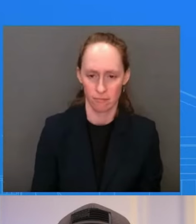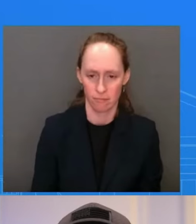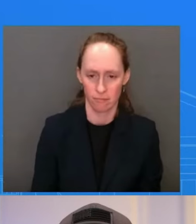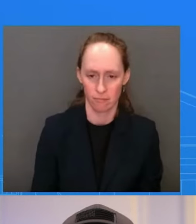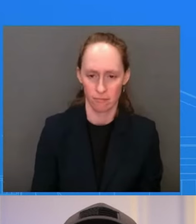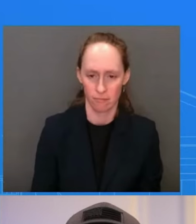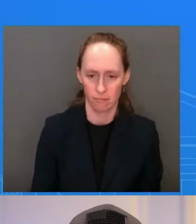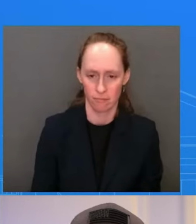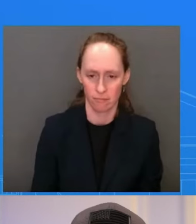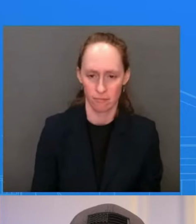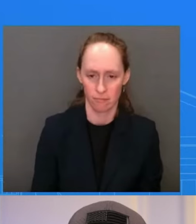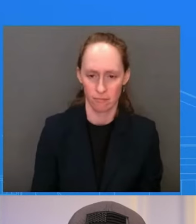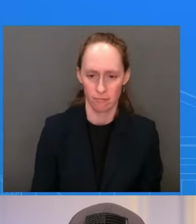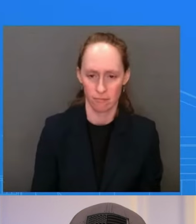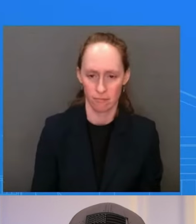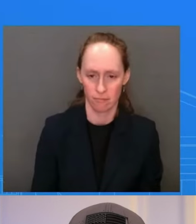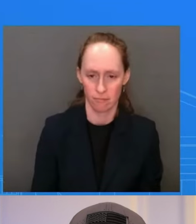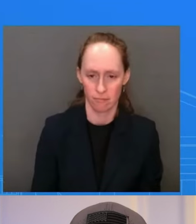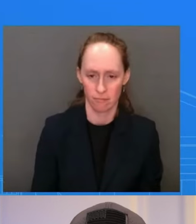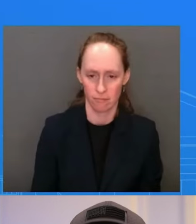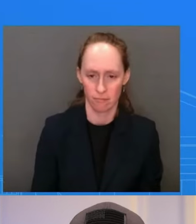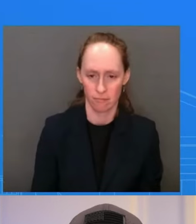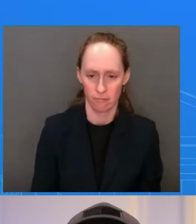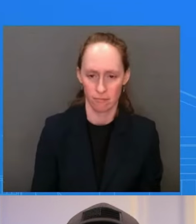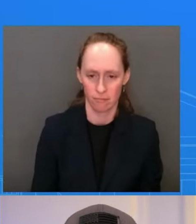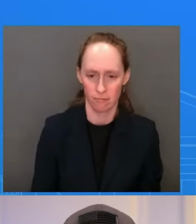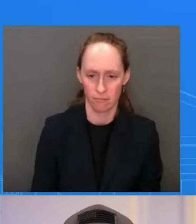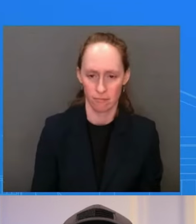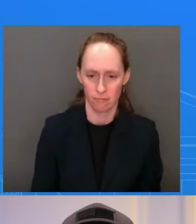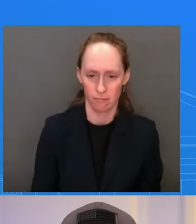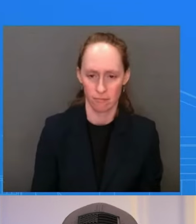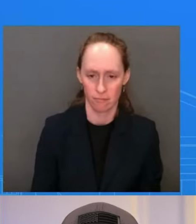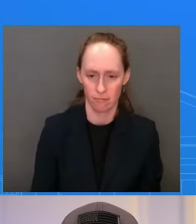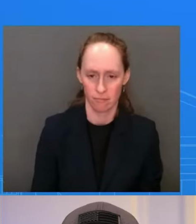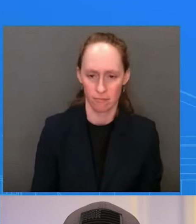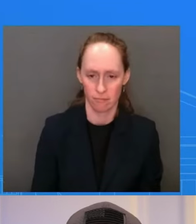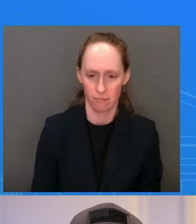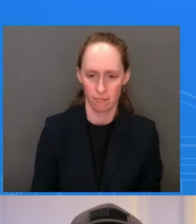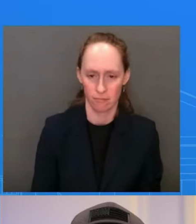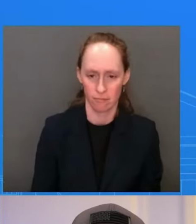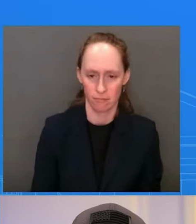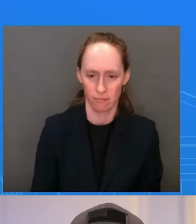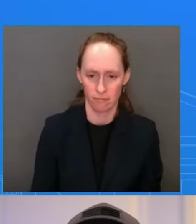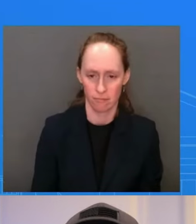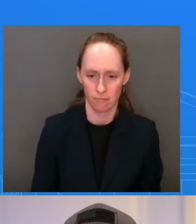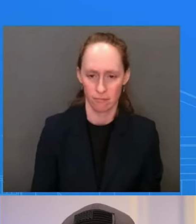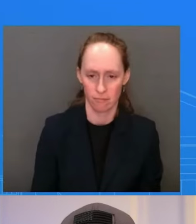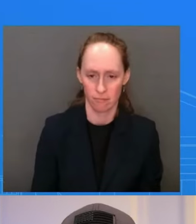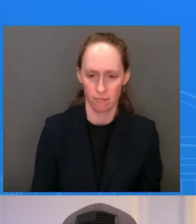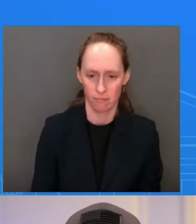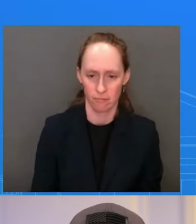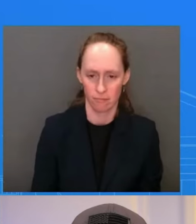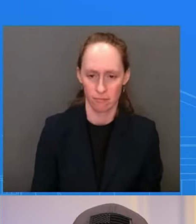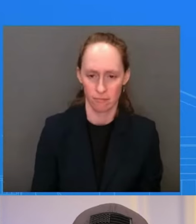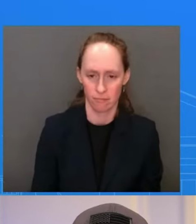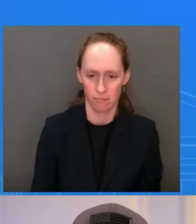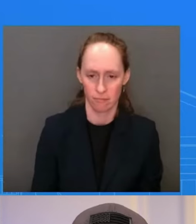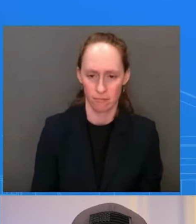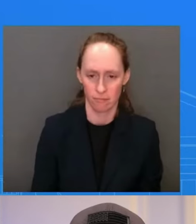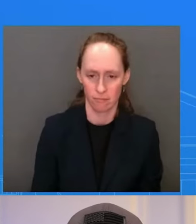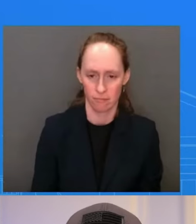Biden announced his re-election campaign. Now, the question that we're going to see here at the beginning is Steve Portnoy of CBS News questioning